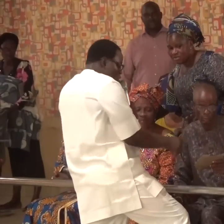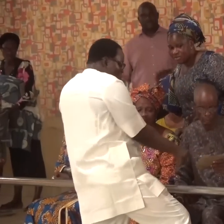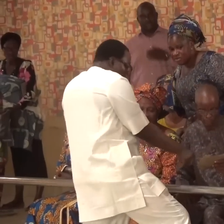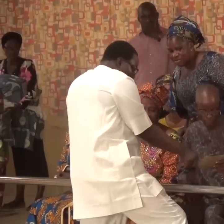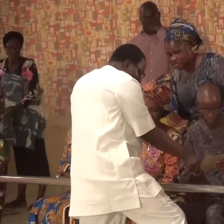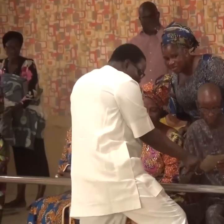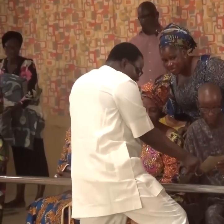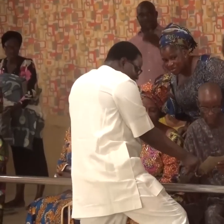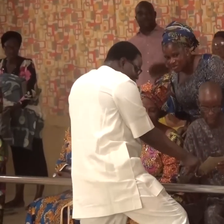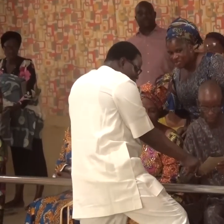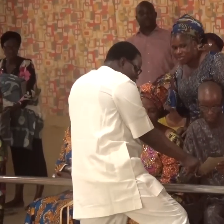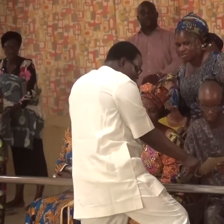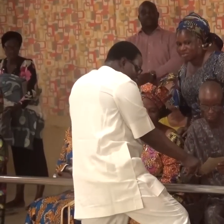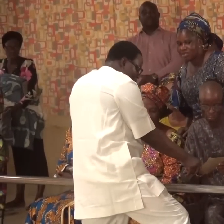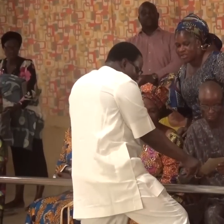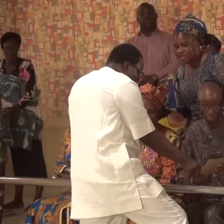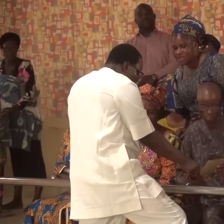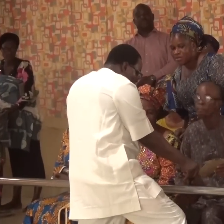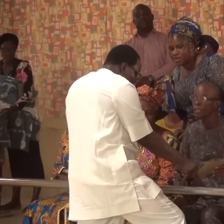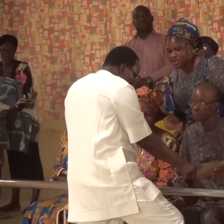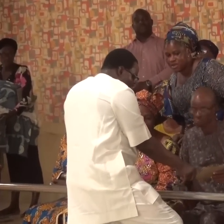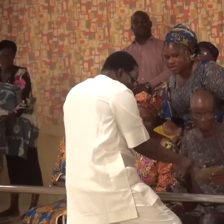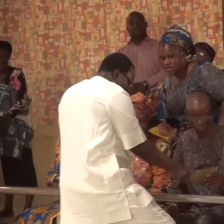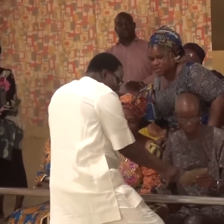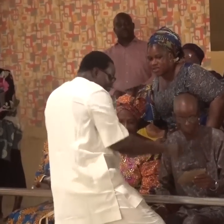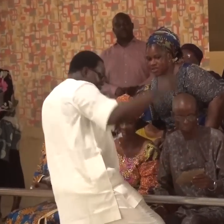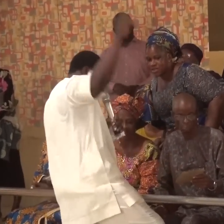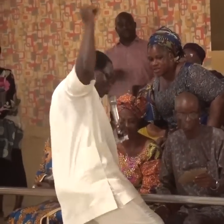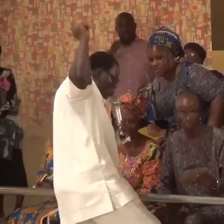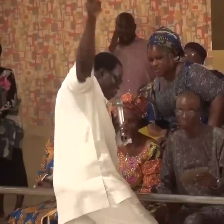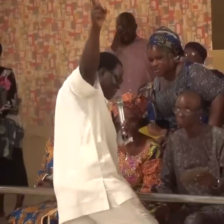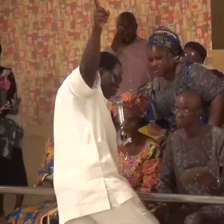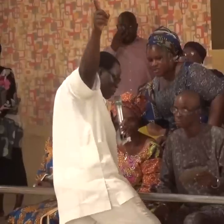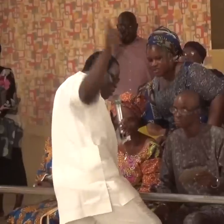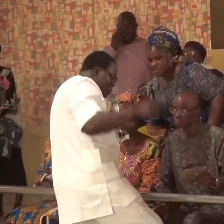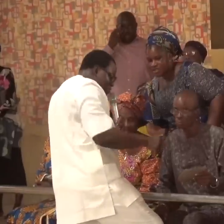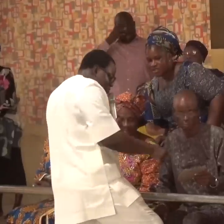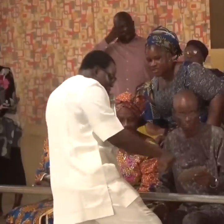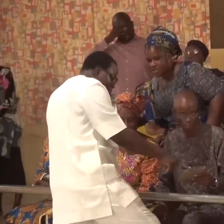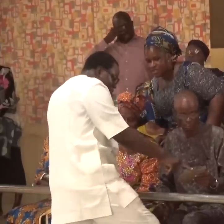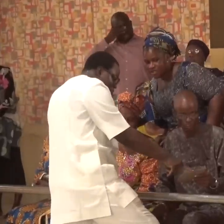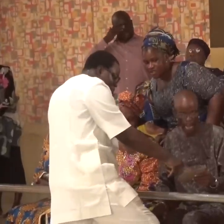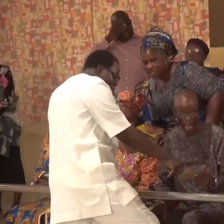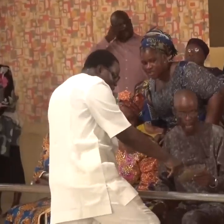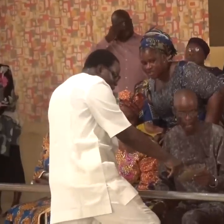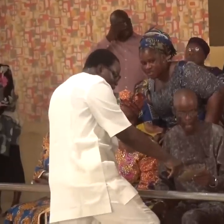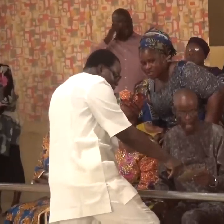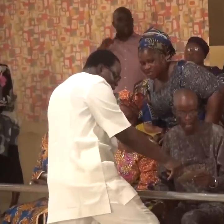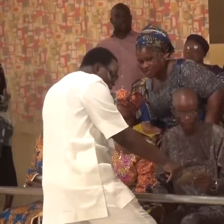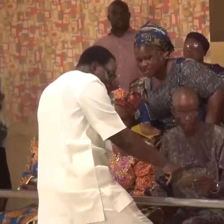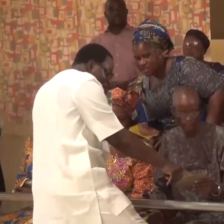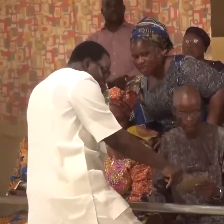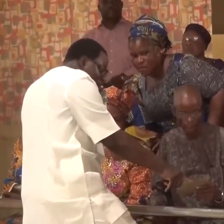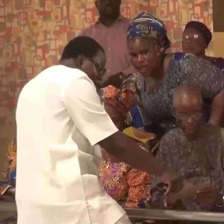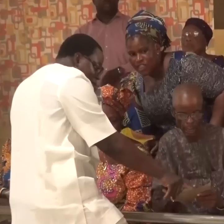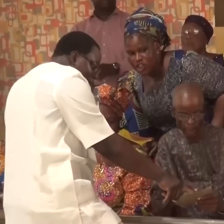born. O ko si the last. His was the last one she wrote. Omulara. Now, what was second born? Look at the second born. Number